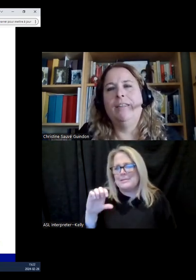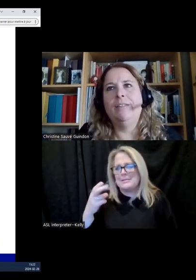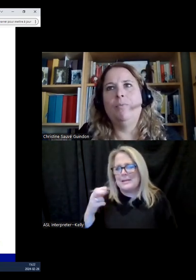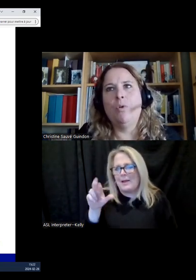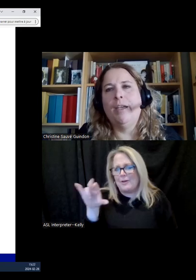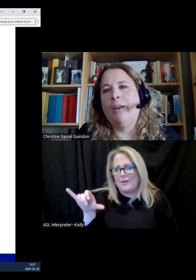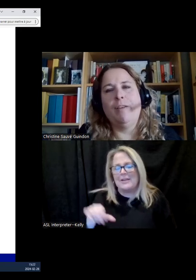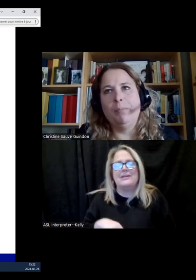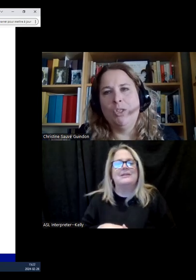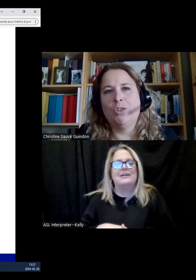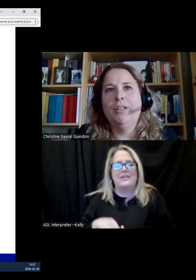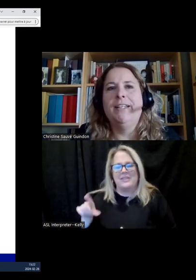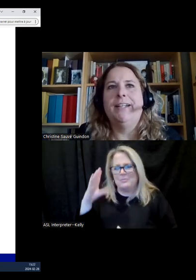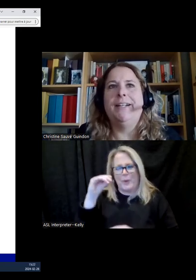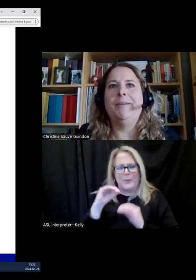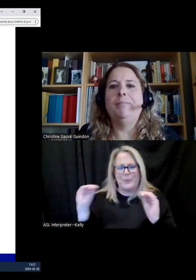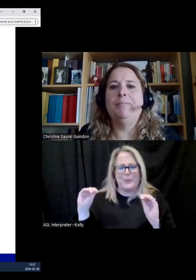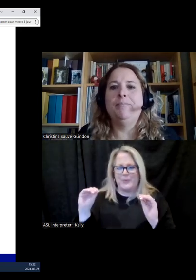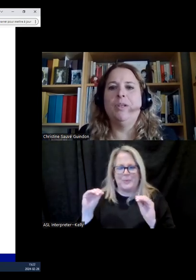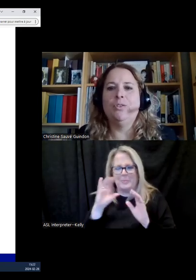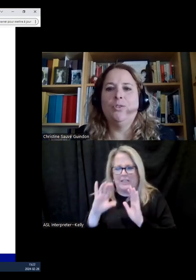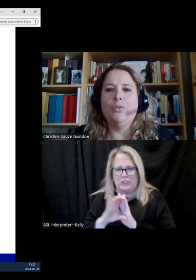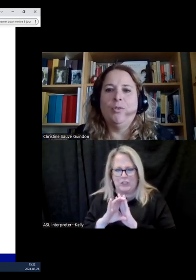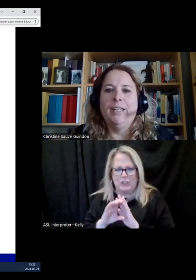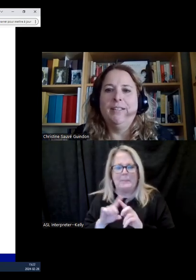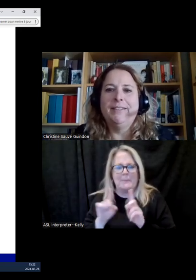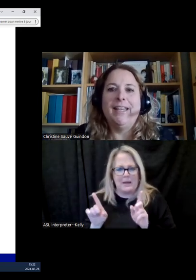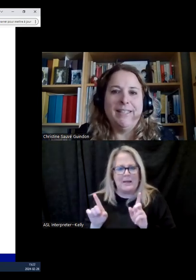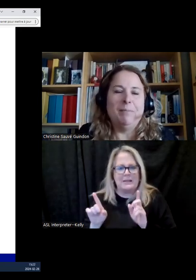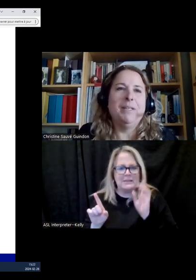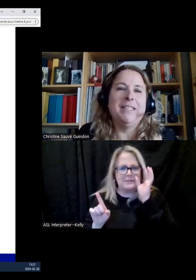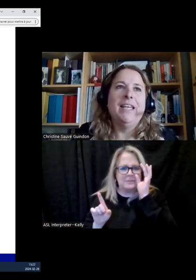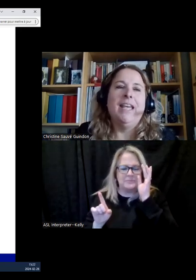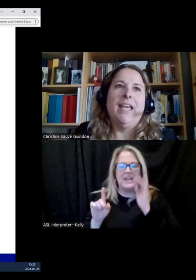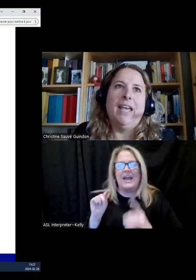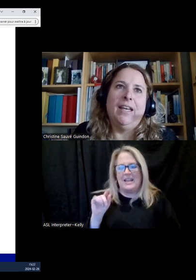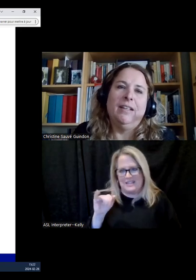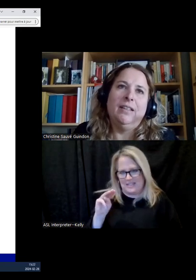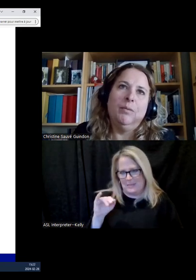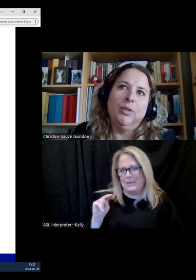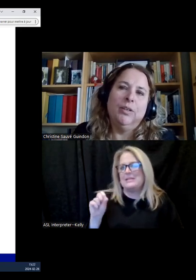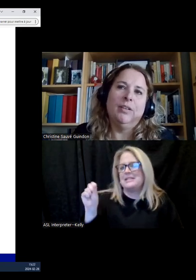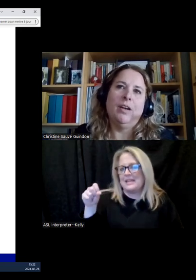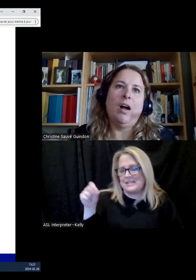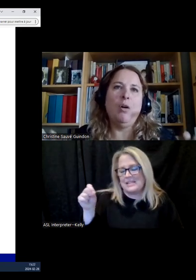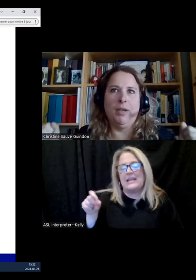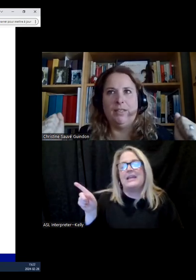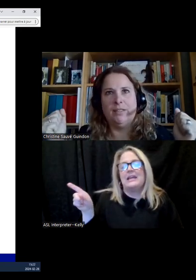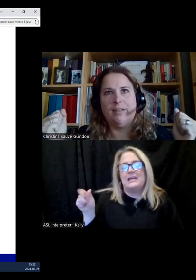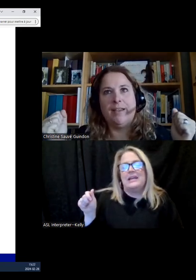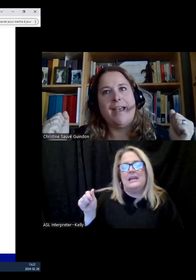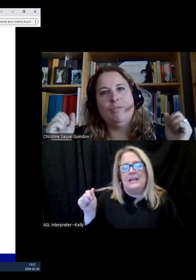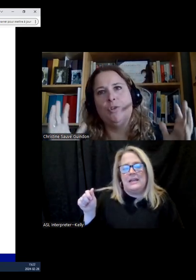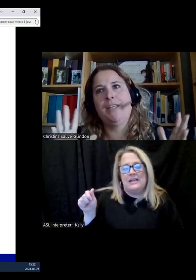And this boy, I don't have a picture. Here's a story. Yeah, Timmons. And he would